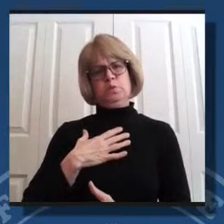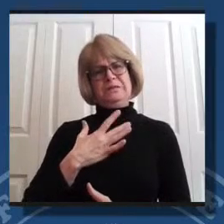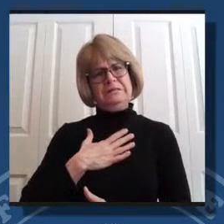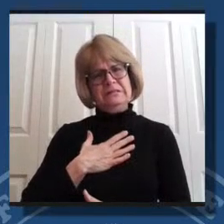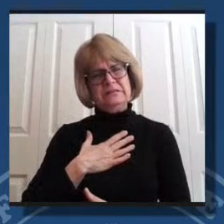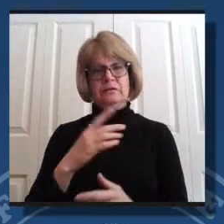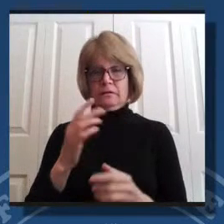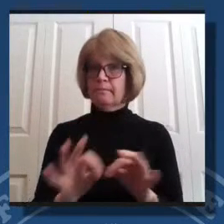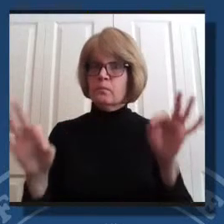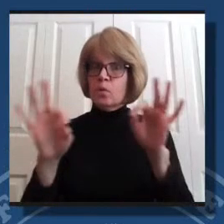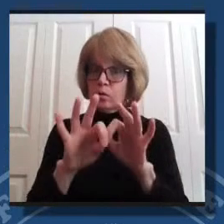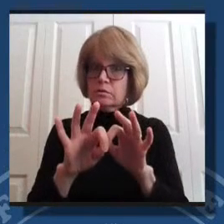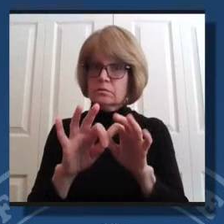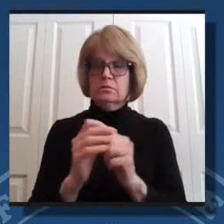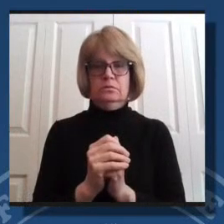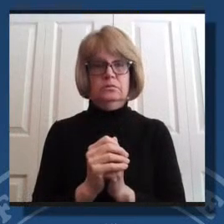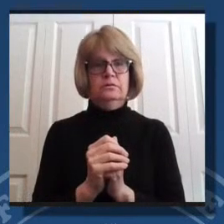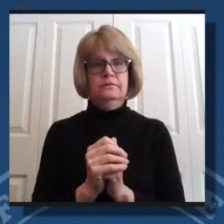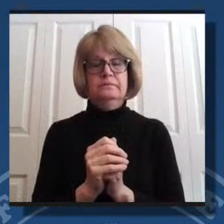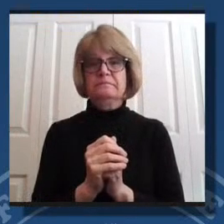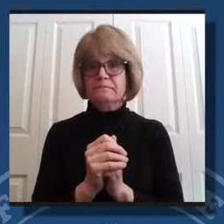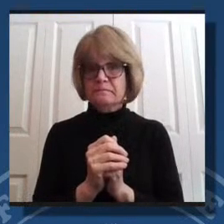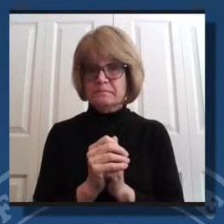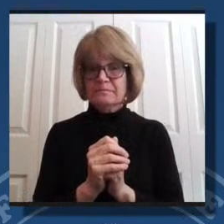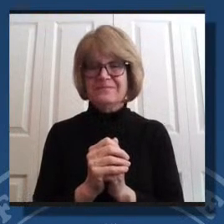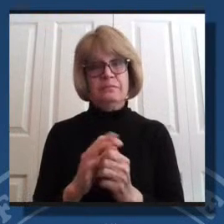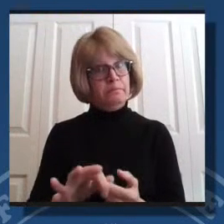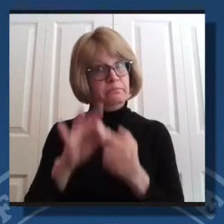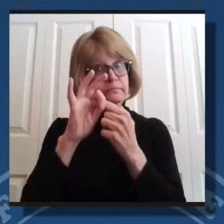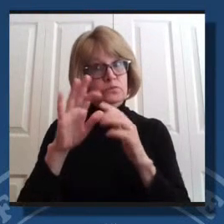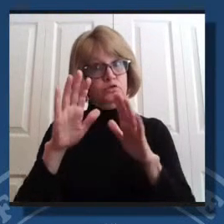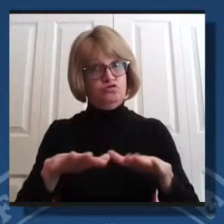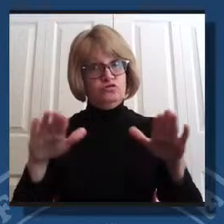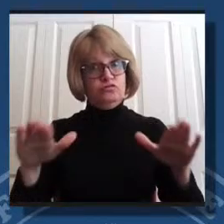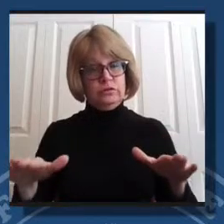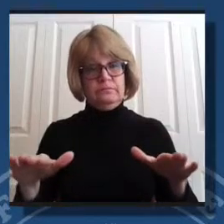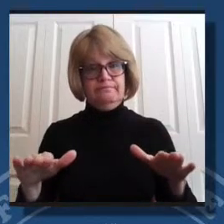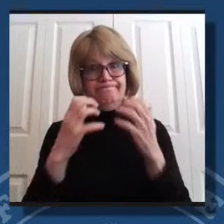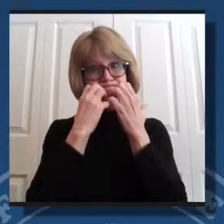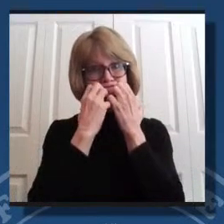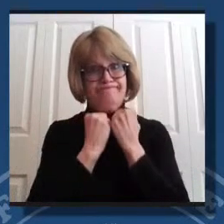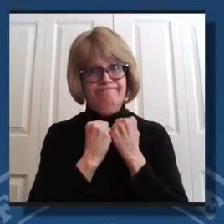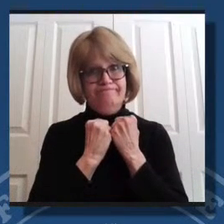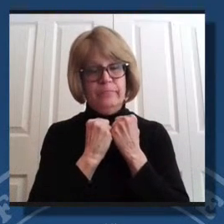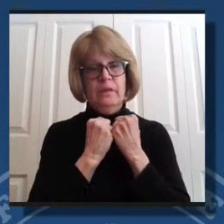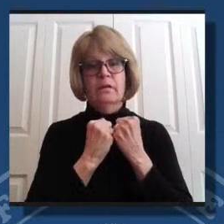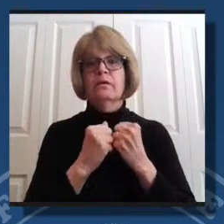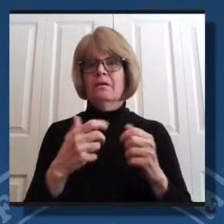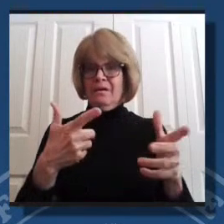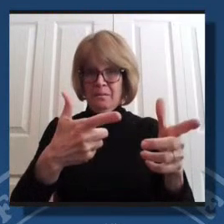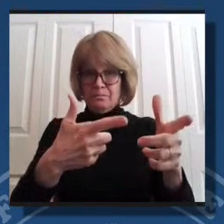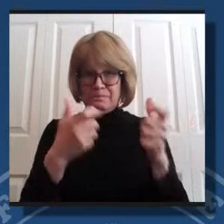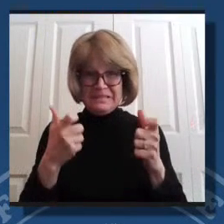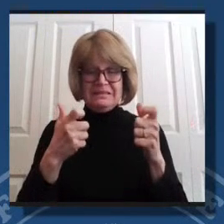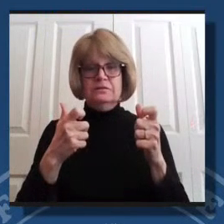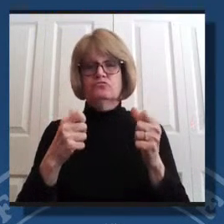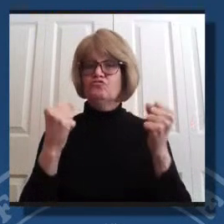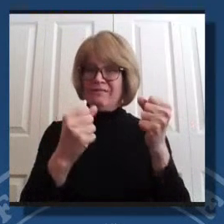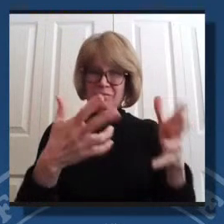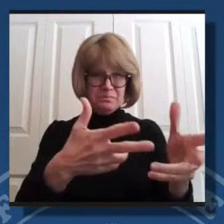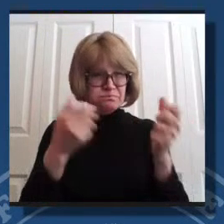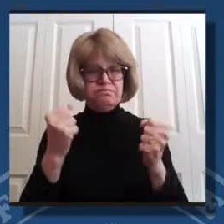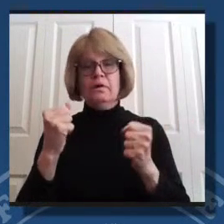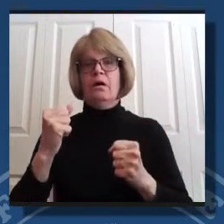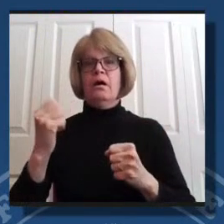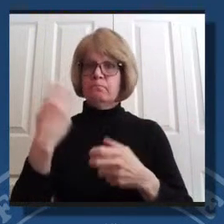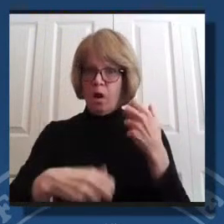very important, especially our children. But speeding is a problem, not only in the